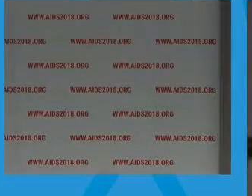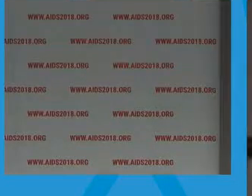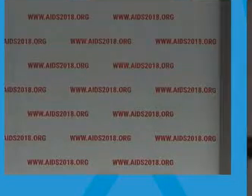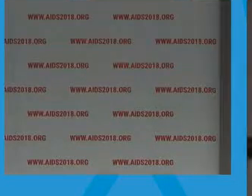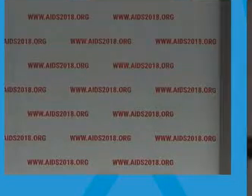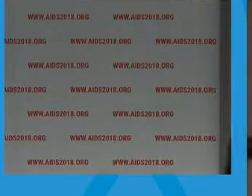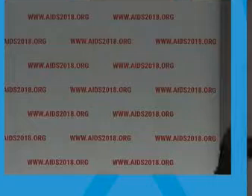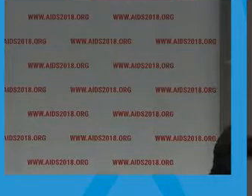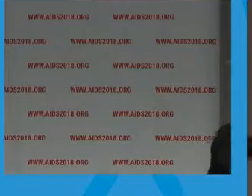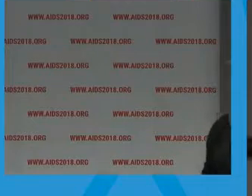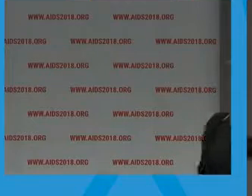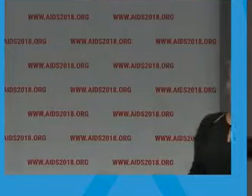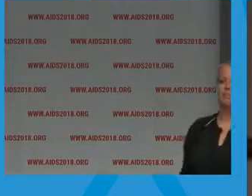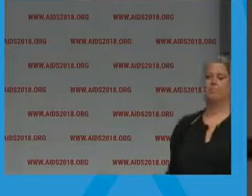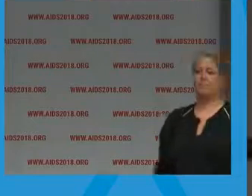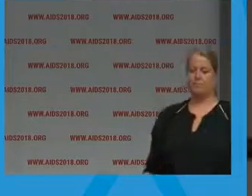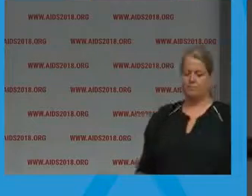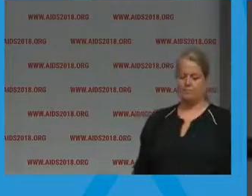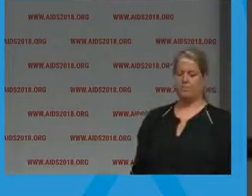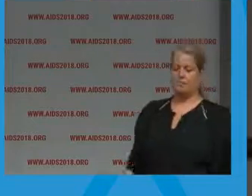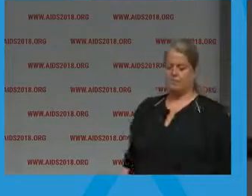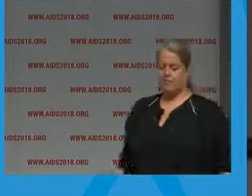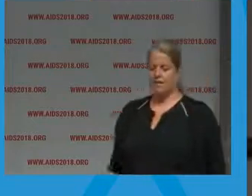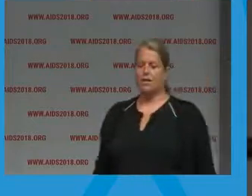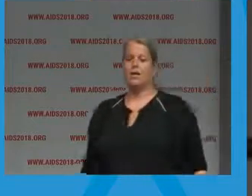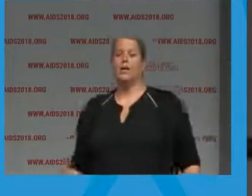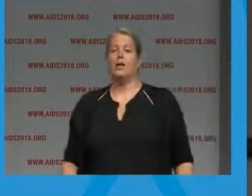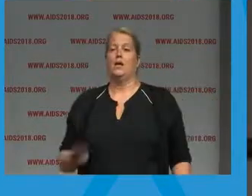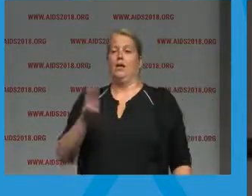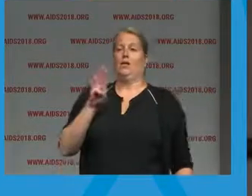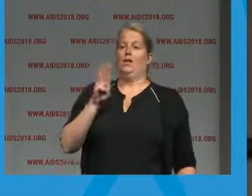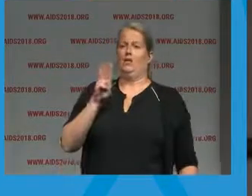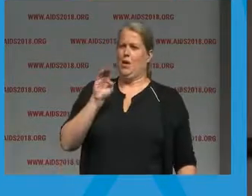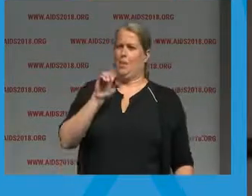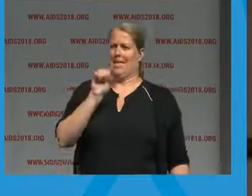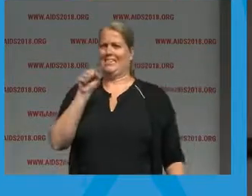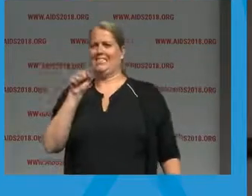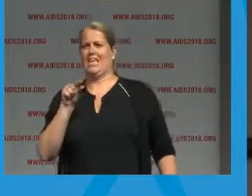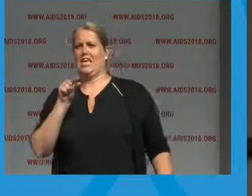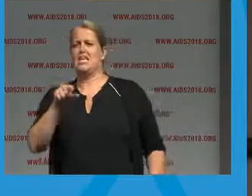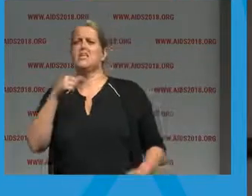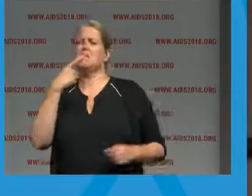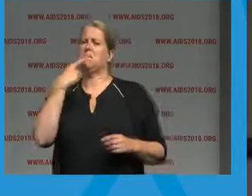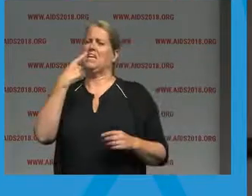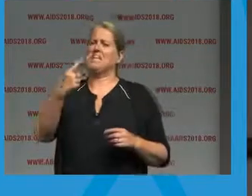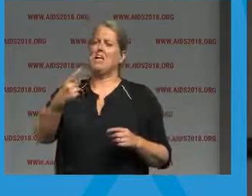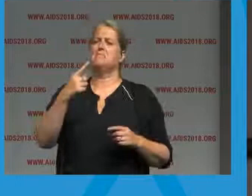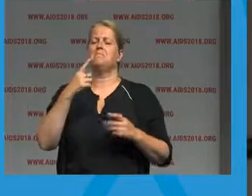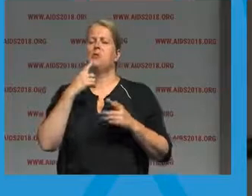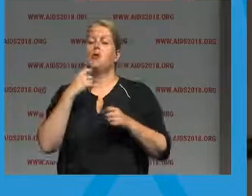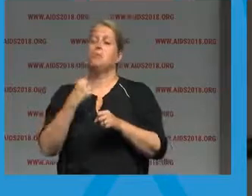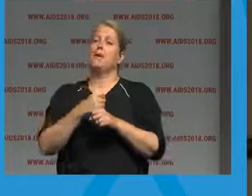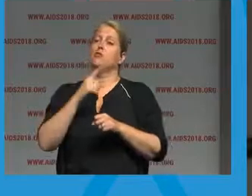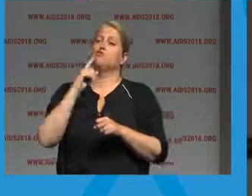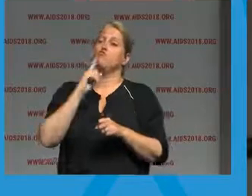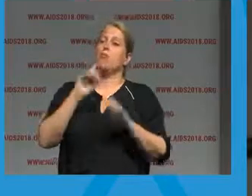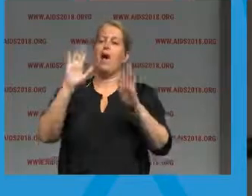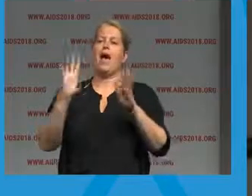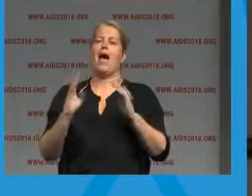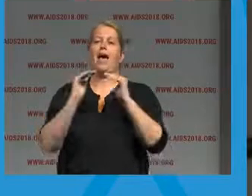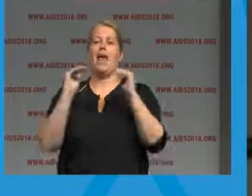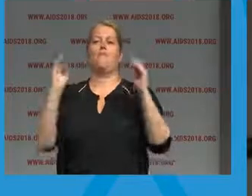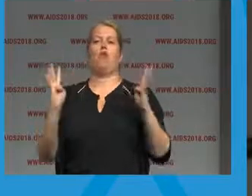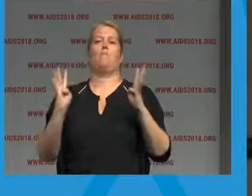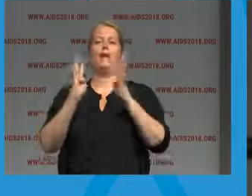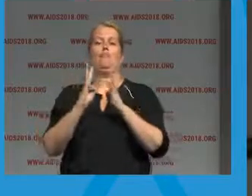Thank you. So I think to ensure that the high-level meeting doesn't just remain an event, I think two things